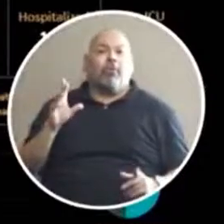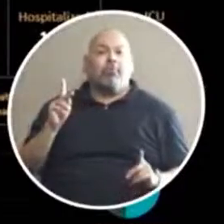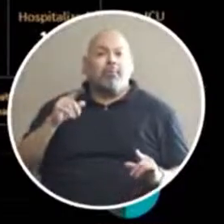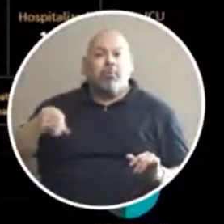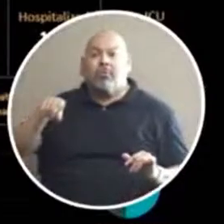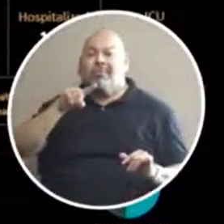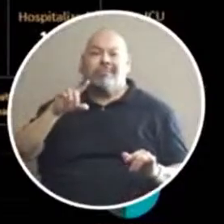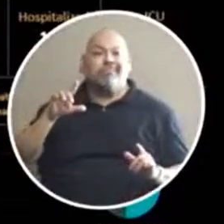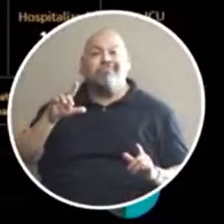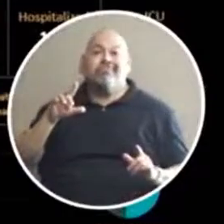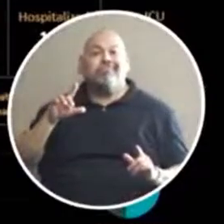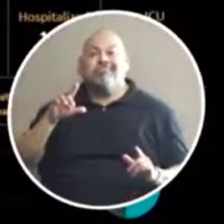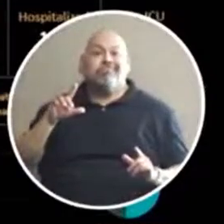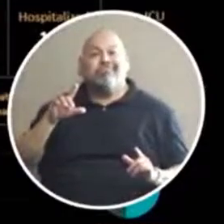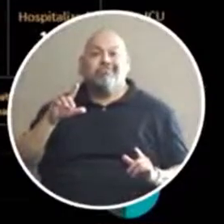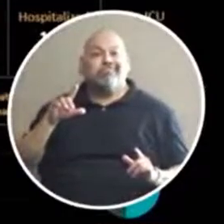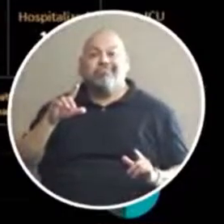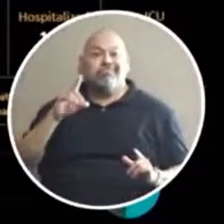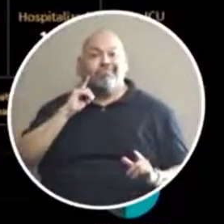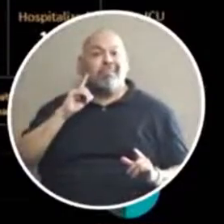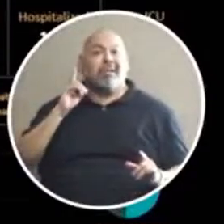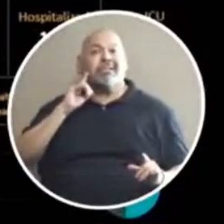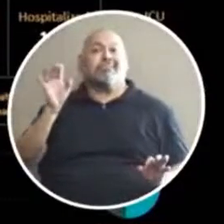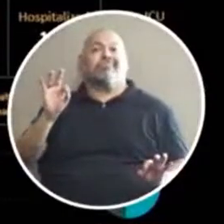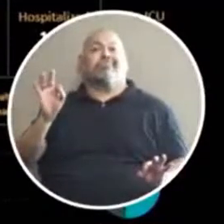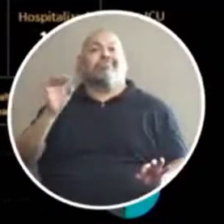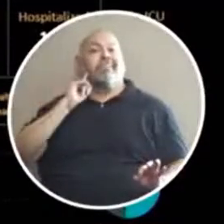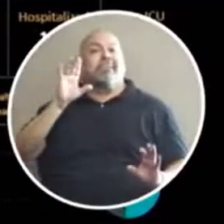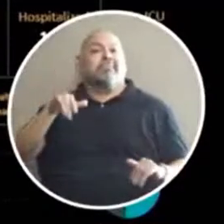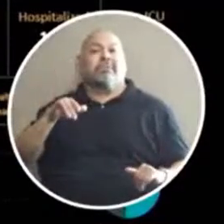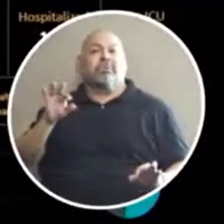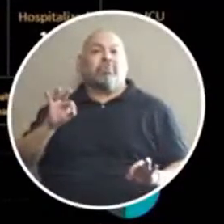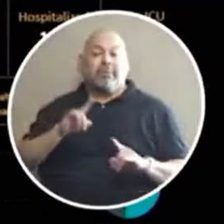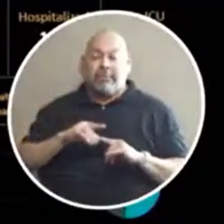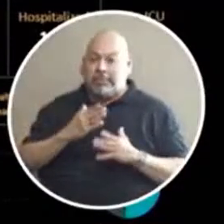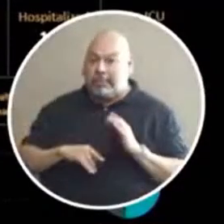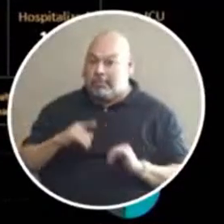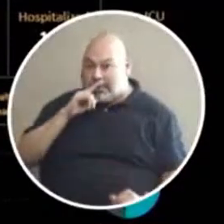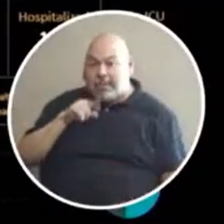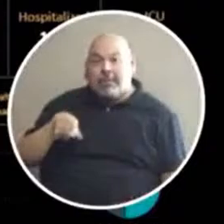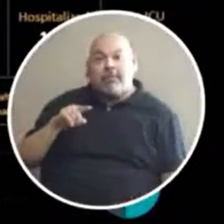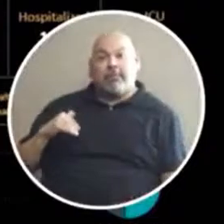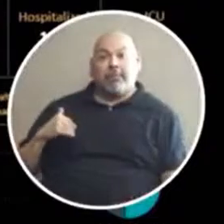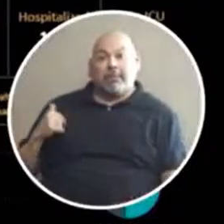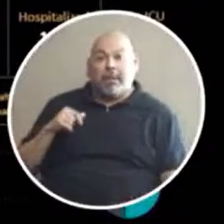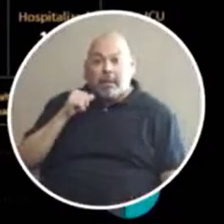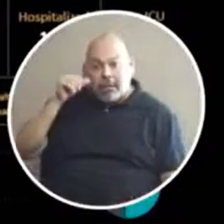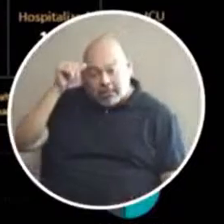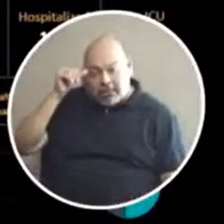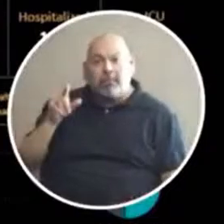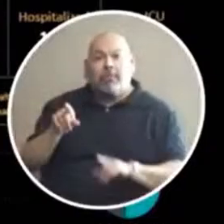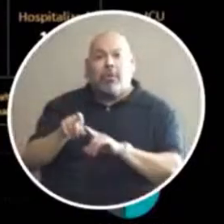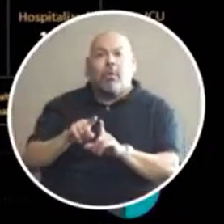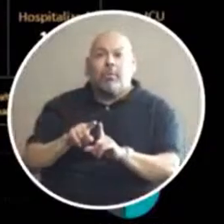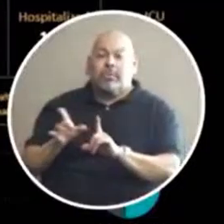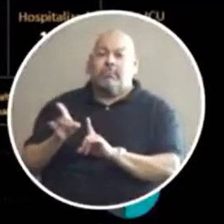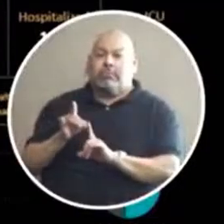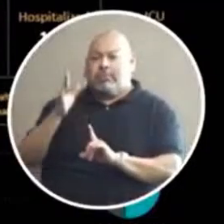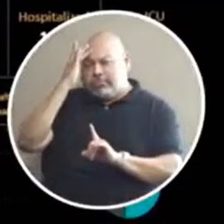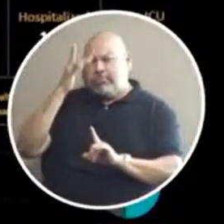population, the less severe the symptoms, but nonetheless, there's some children and there's some young adults that can also